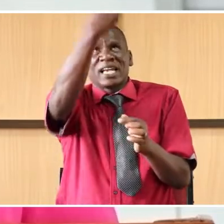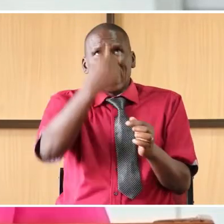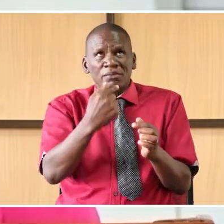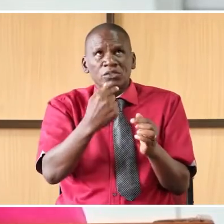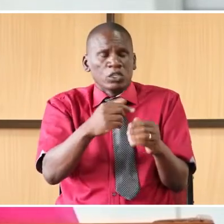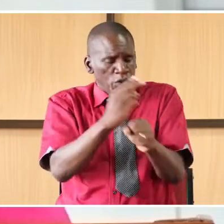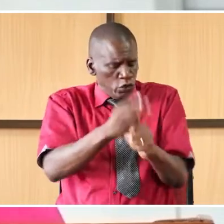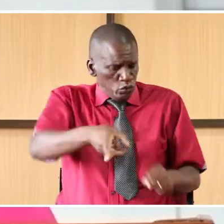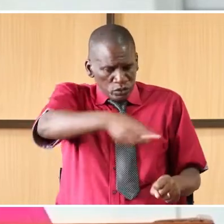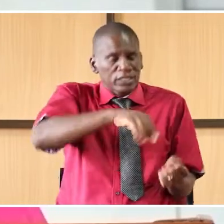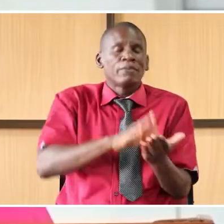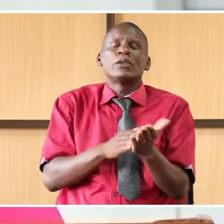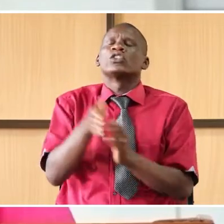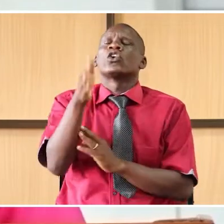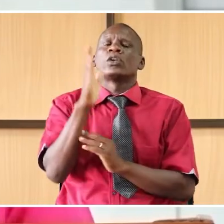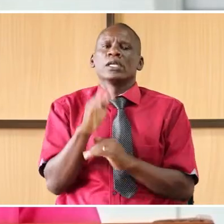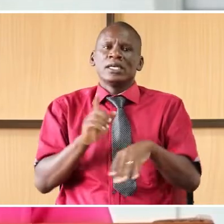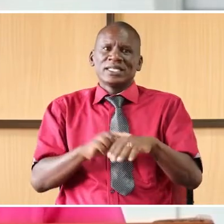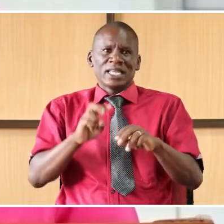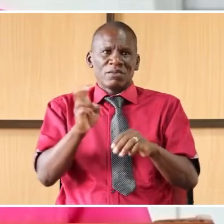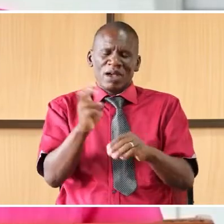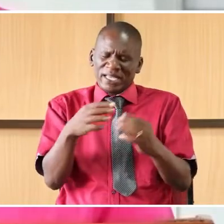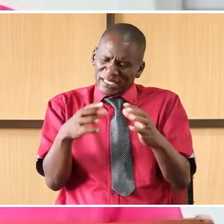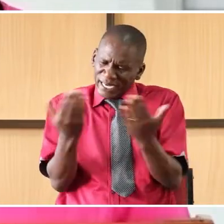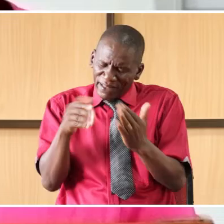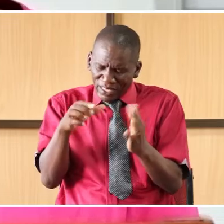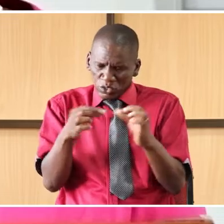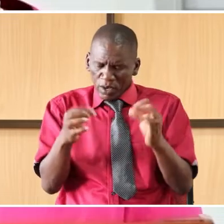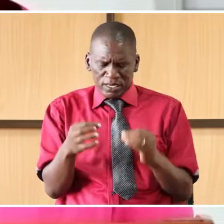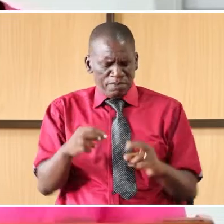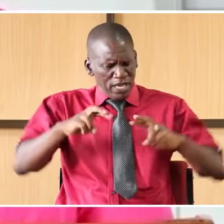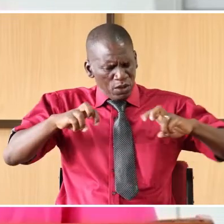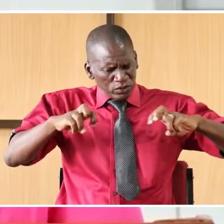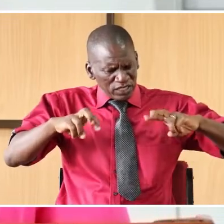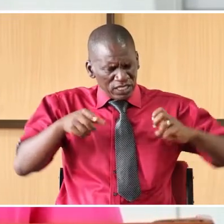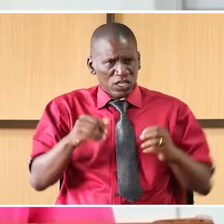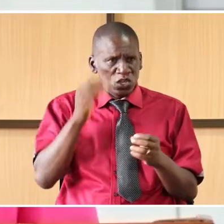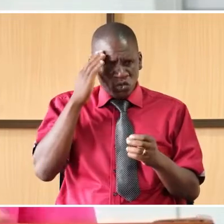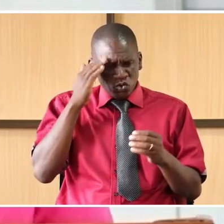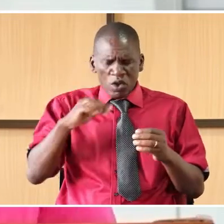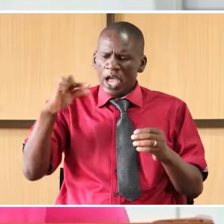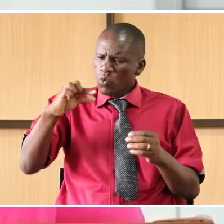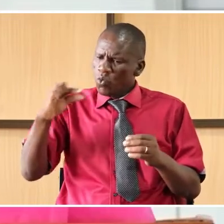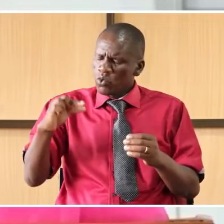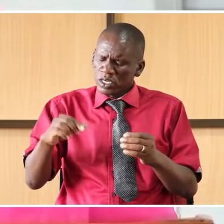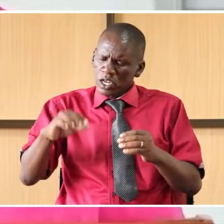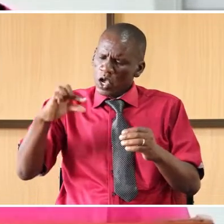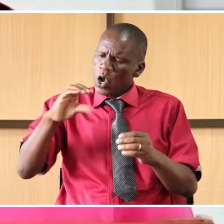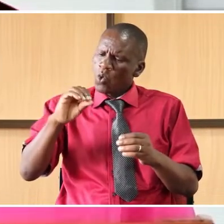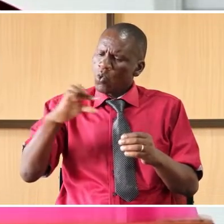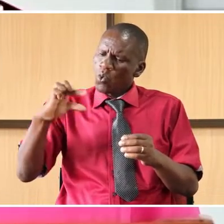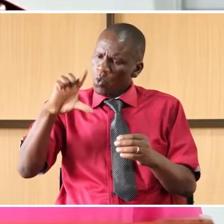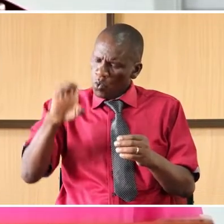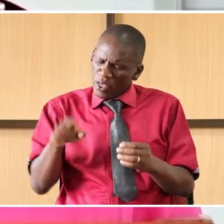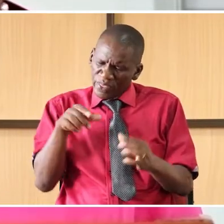for his use. Praise God. When I looked at that word, you know, I was searching. You know, I Googled and all that. The